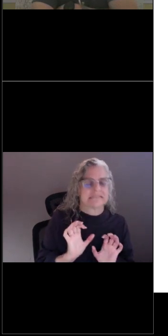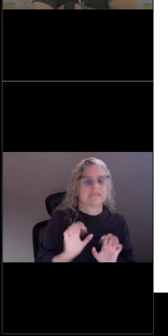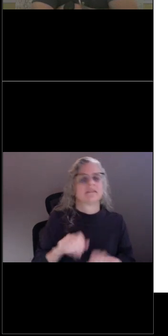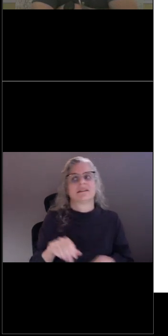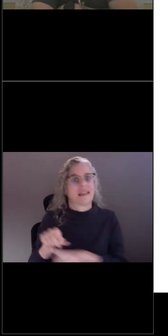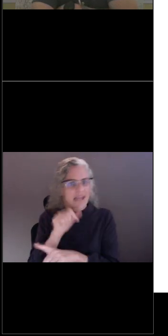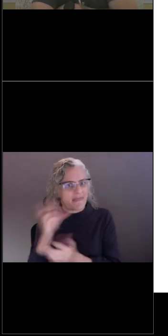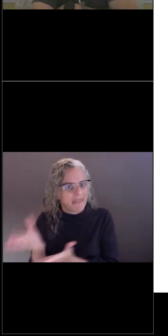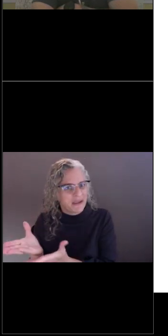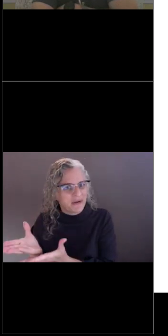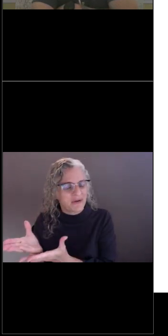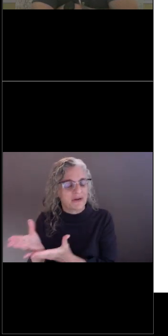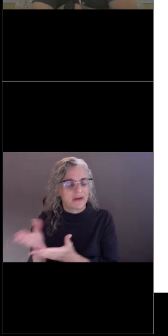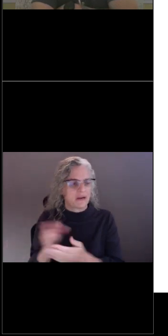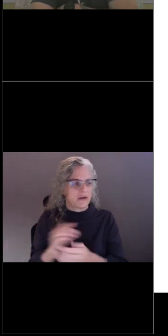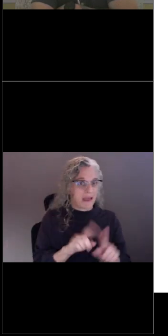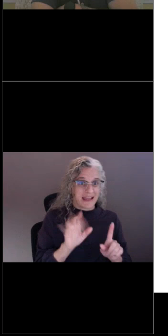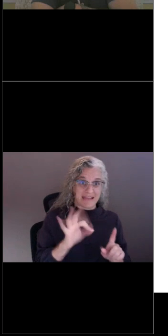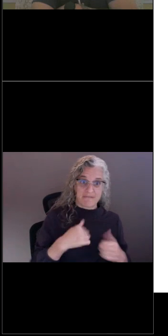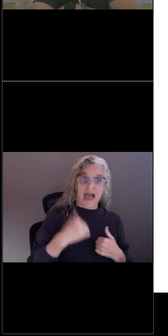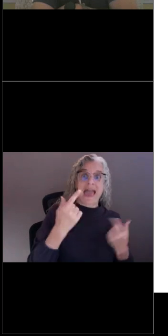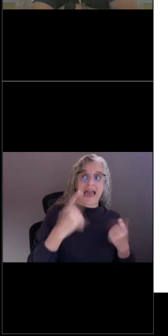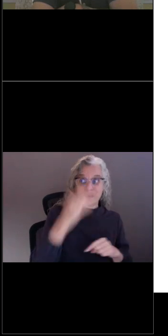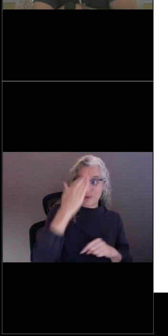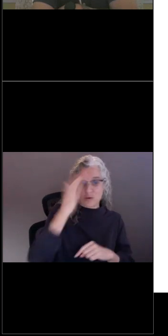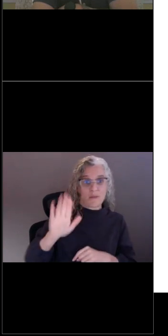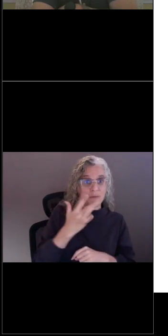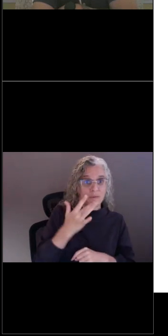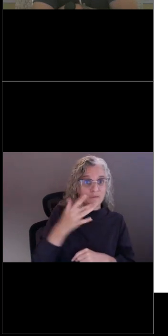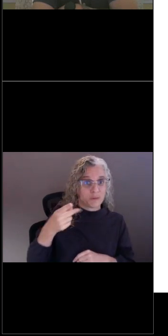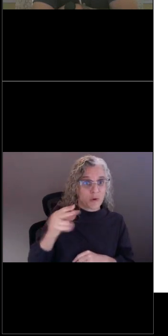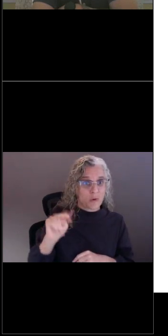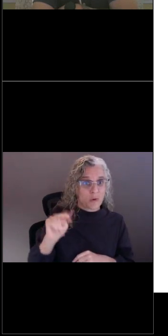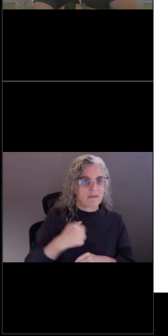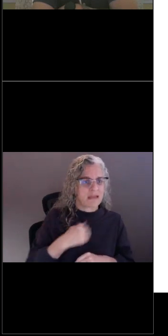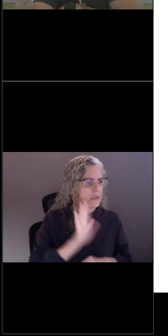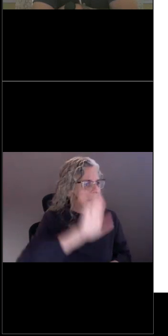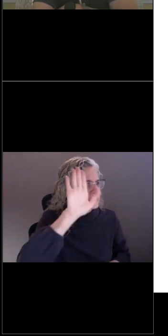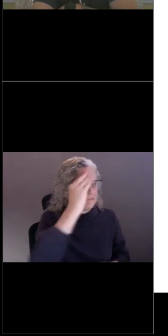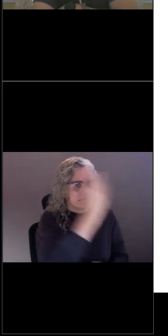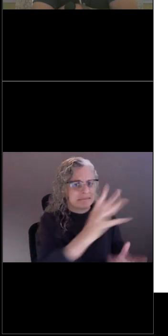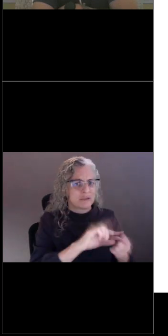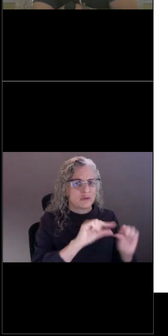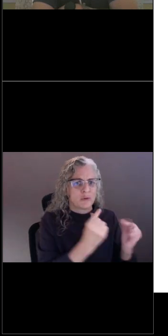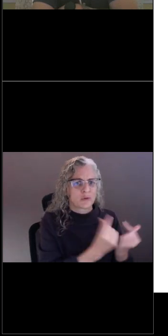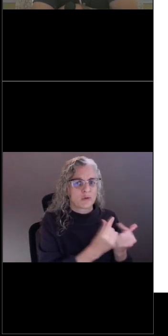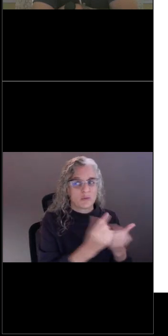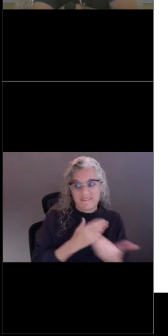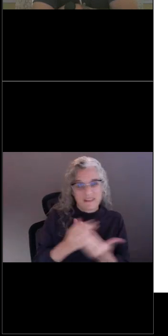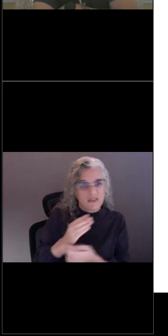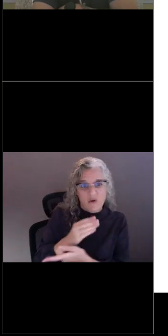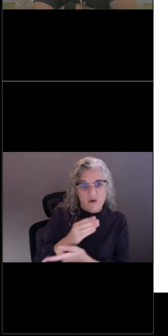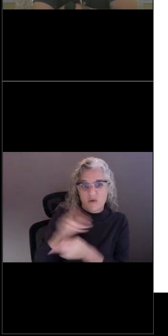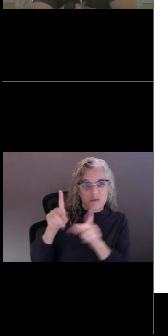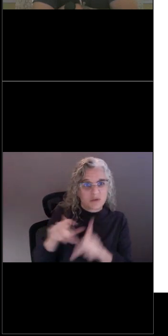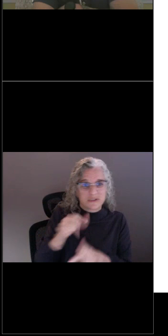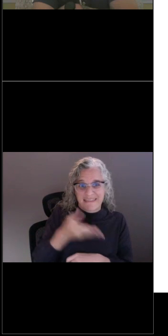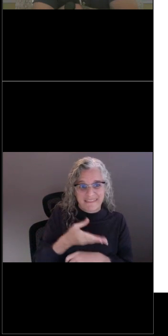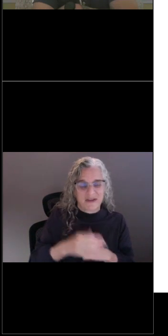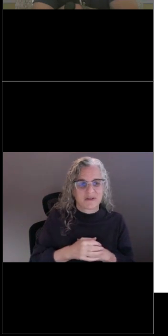knows better to speak up on their behalf. So I generally have a kind of multi-stage